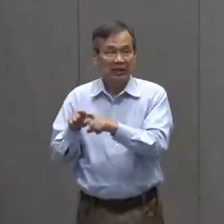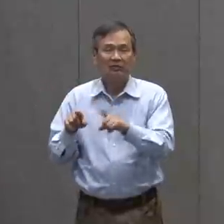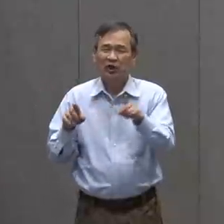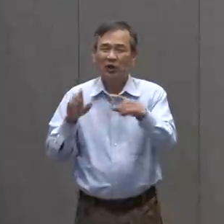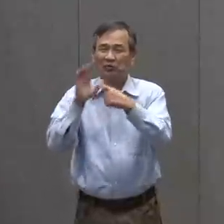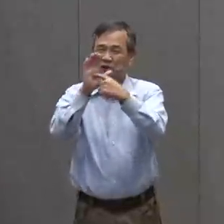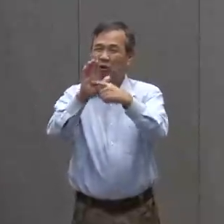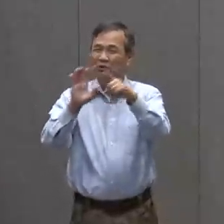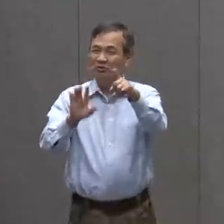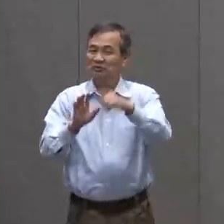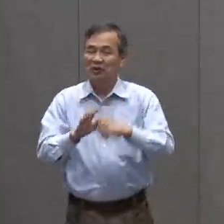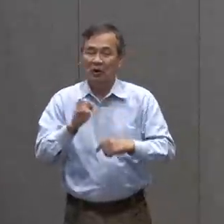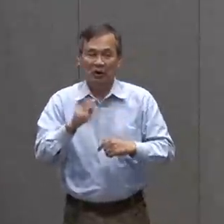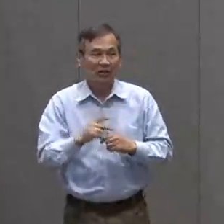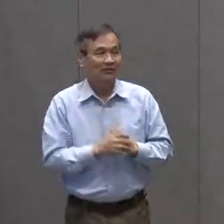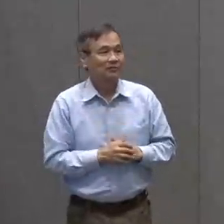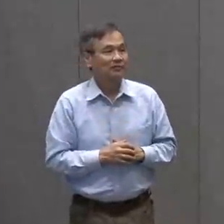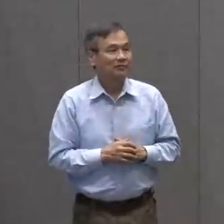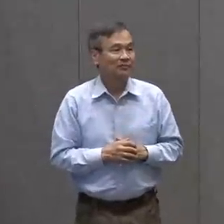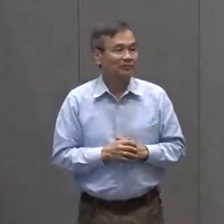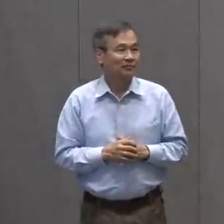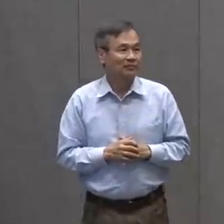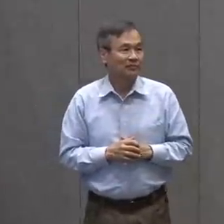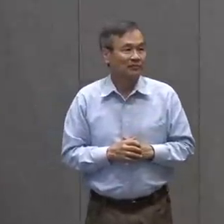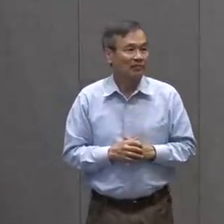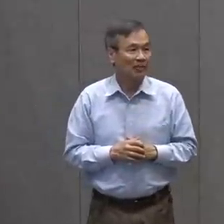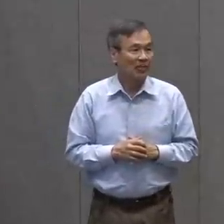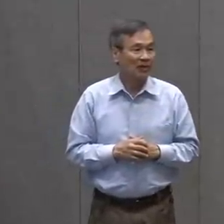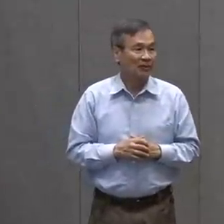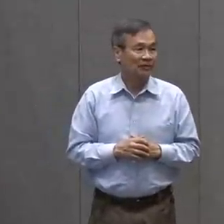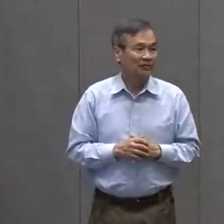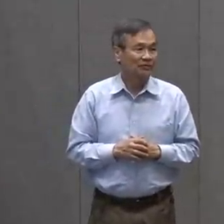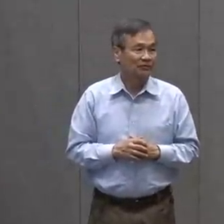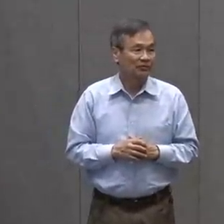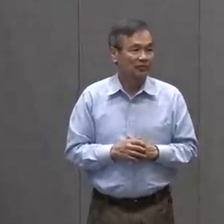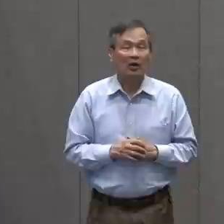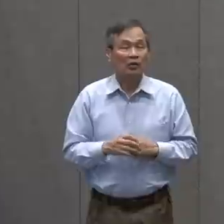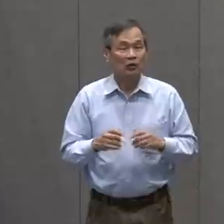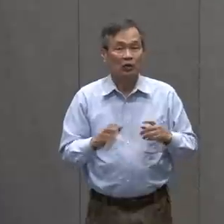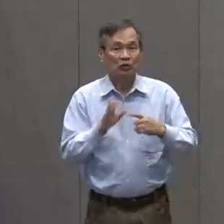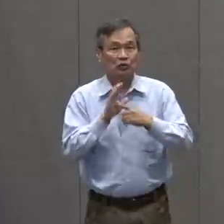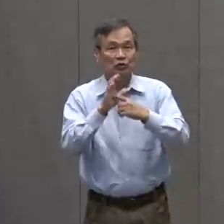So we're having to do Miss Sears 2 cards. We're going to hold it up to